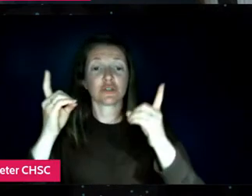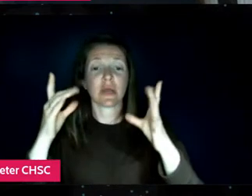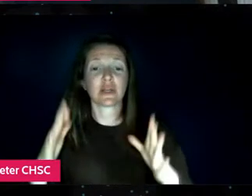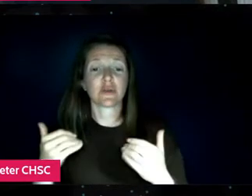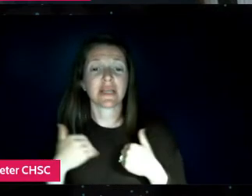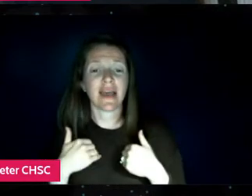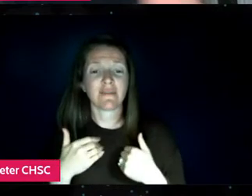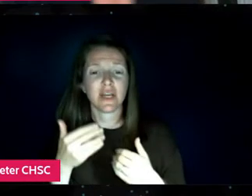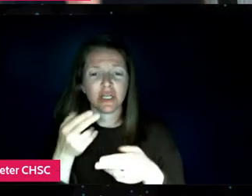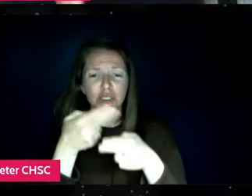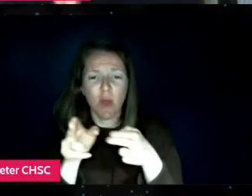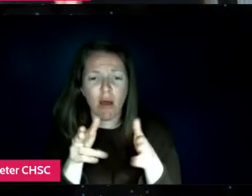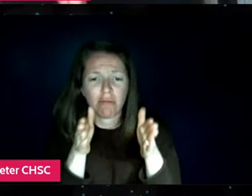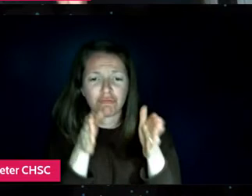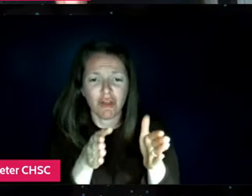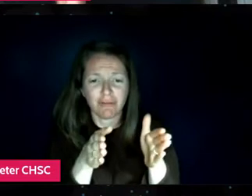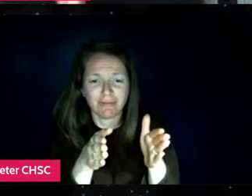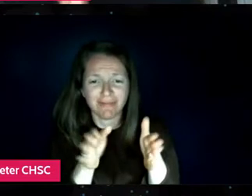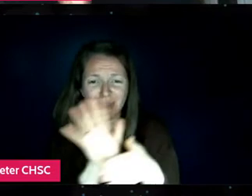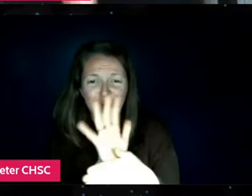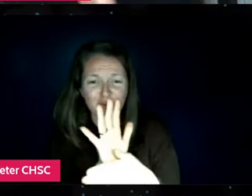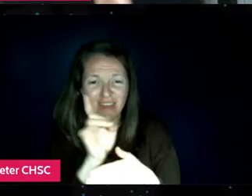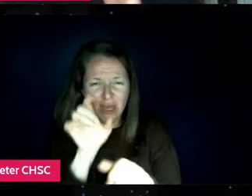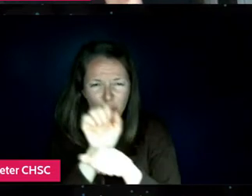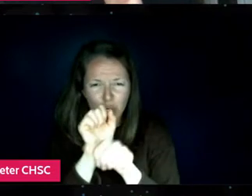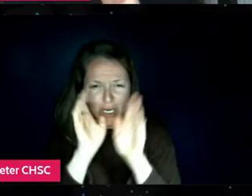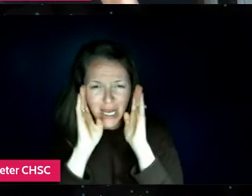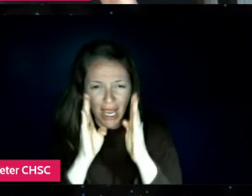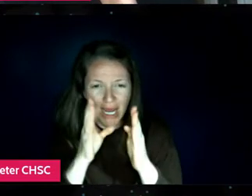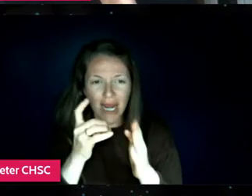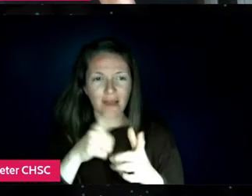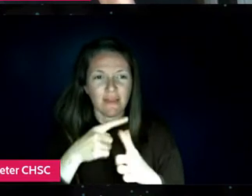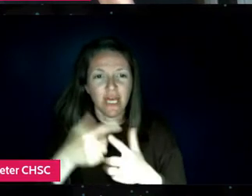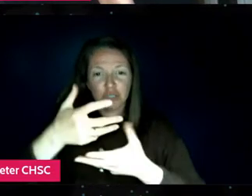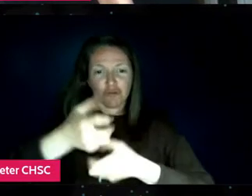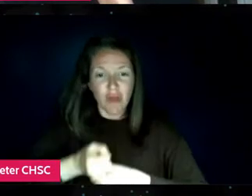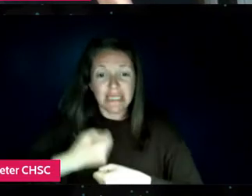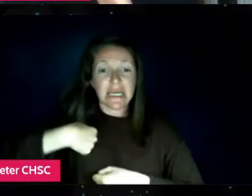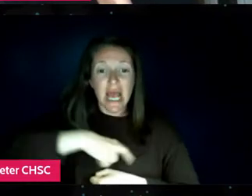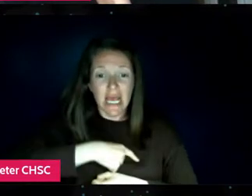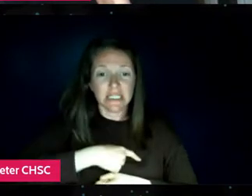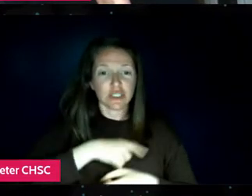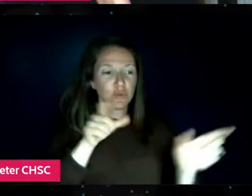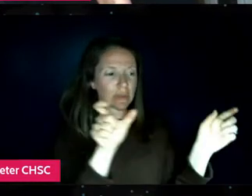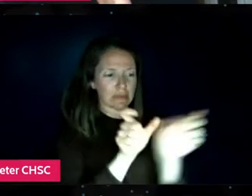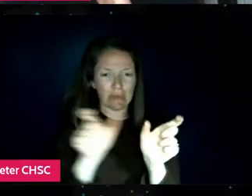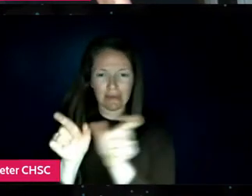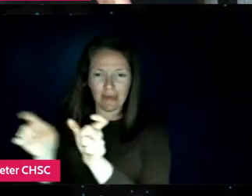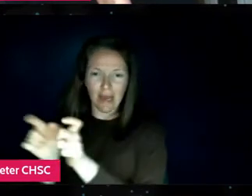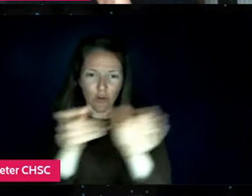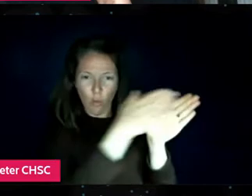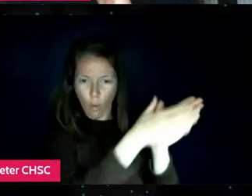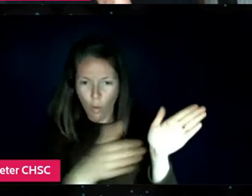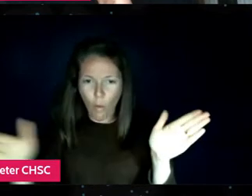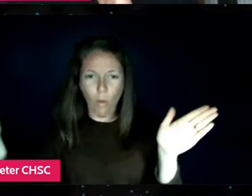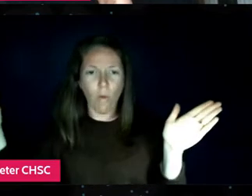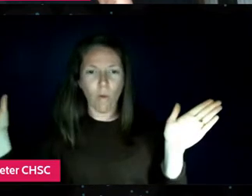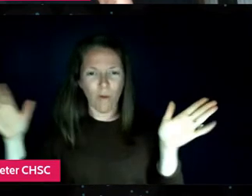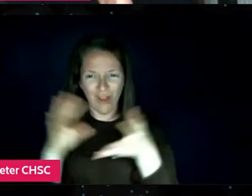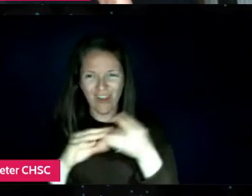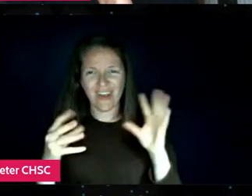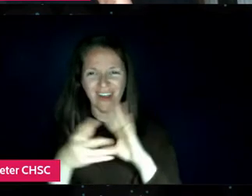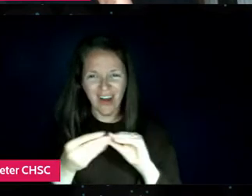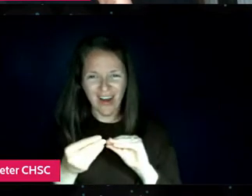small chunk of the film that they'd be working on, and trusting us to know what our whole arc is, and taking